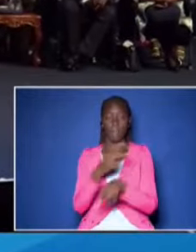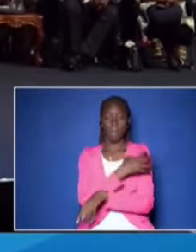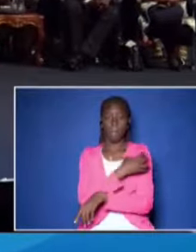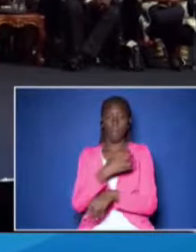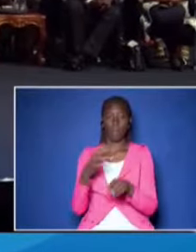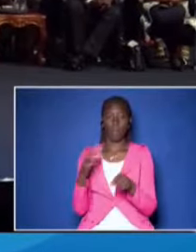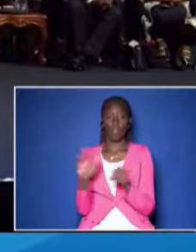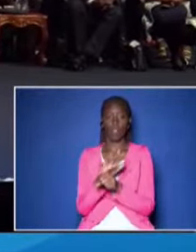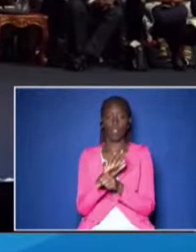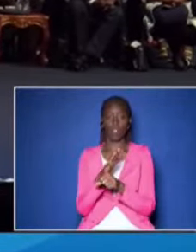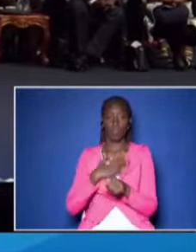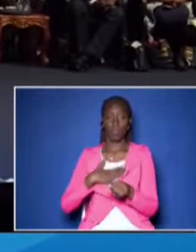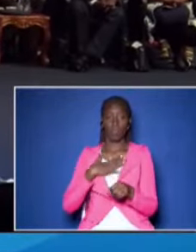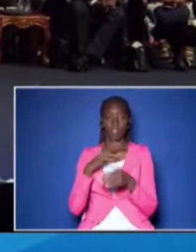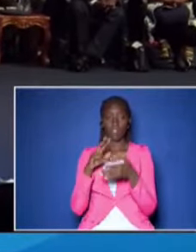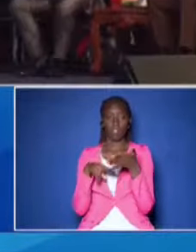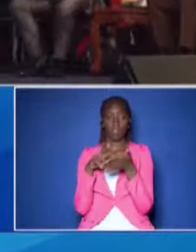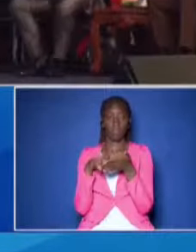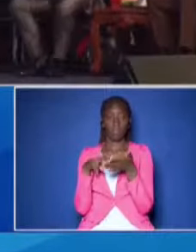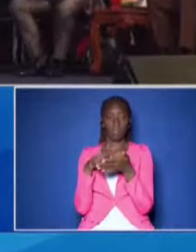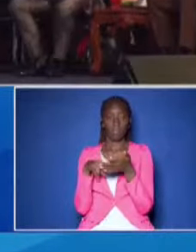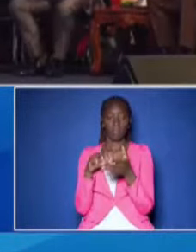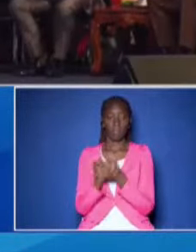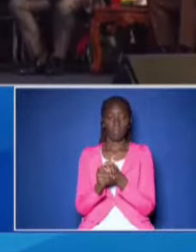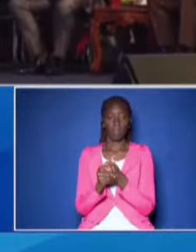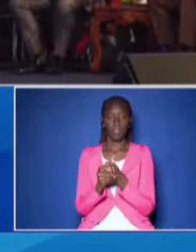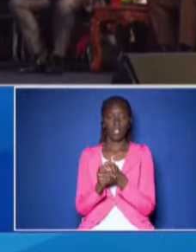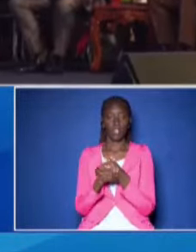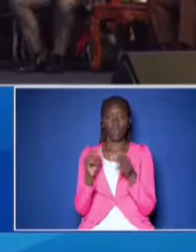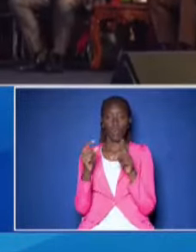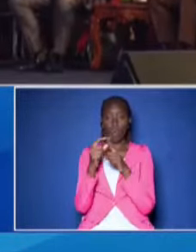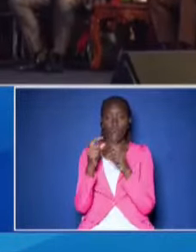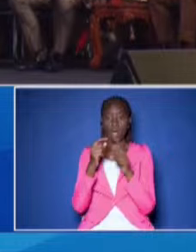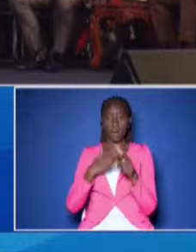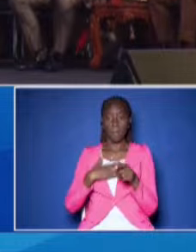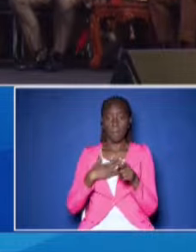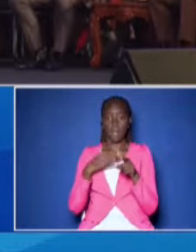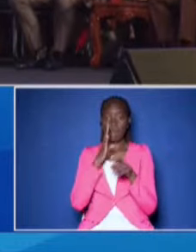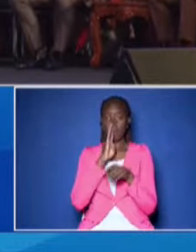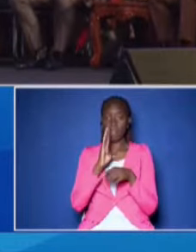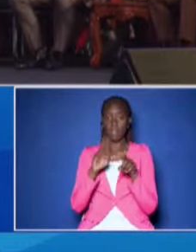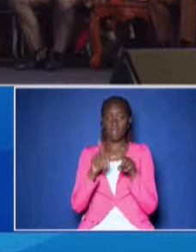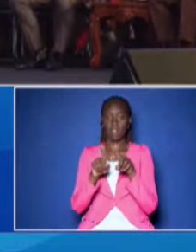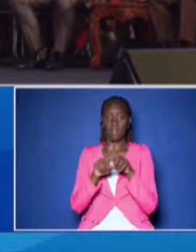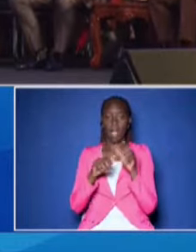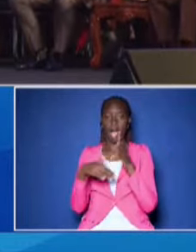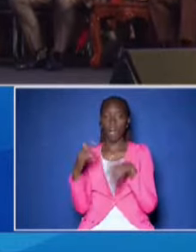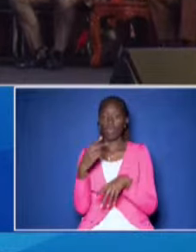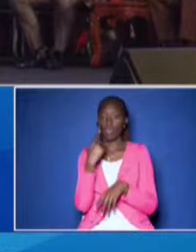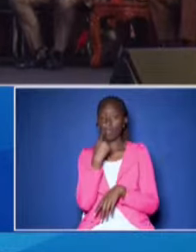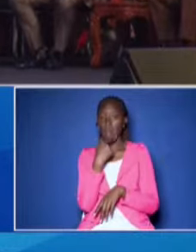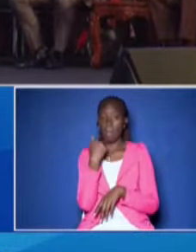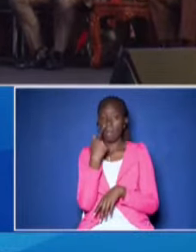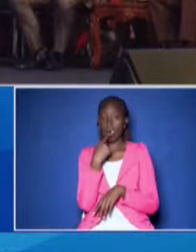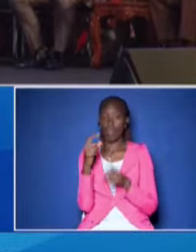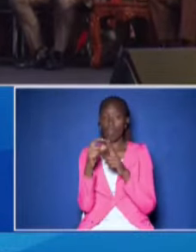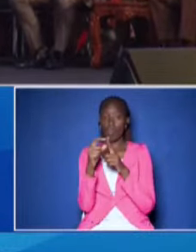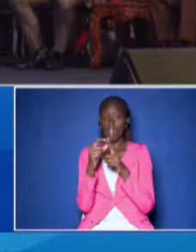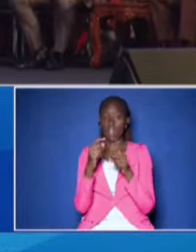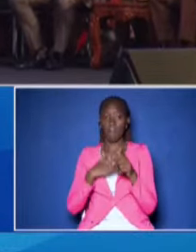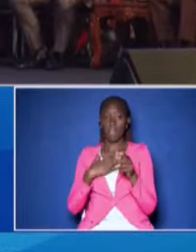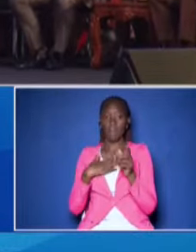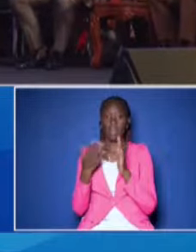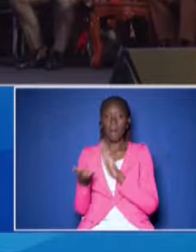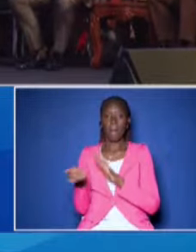read it for me please so shall my word be that goeth forth out of my mouth it shall